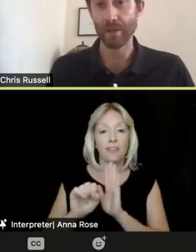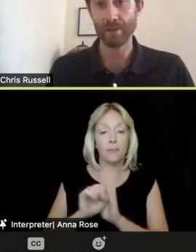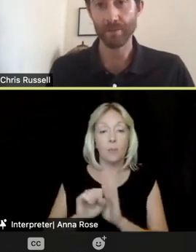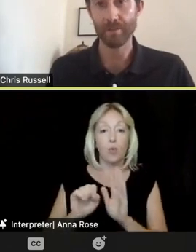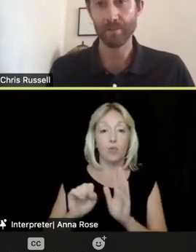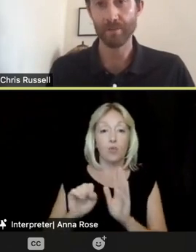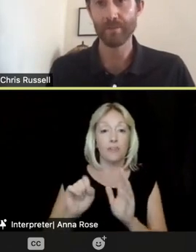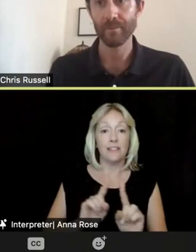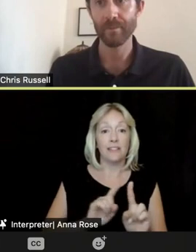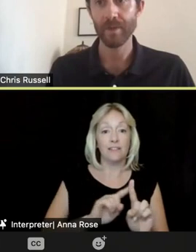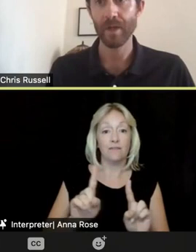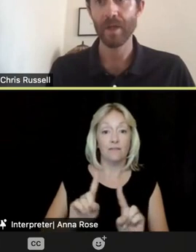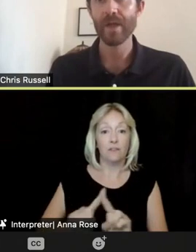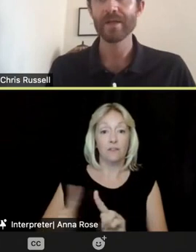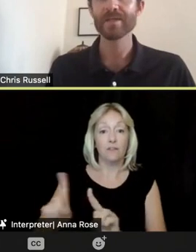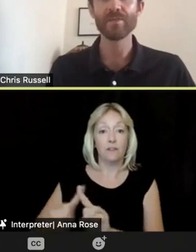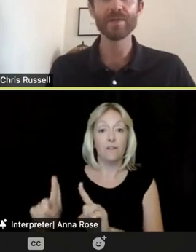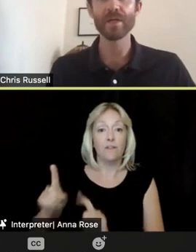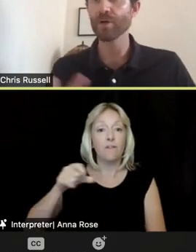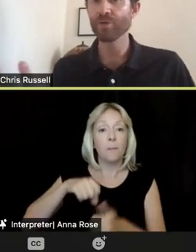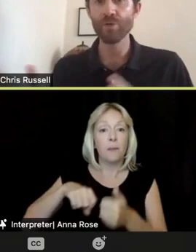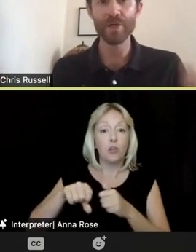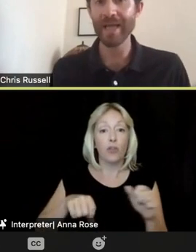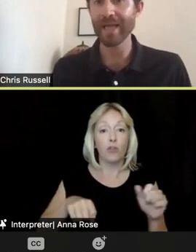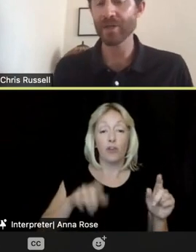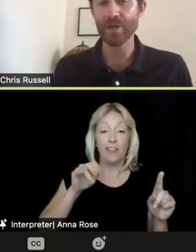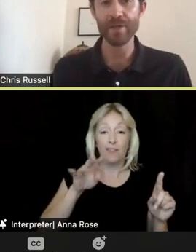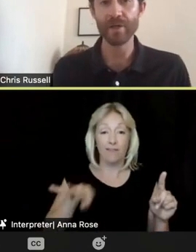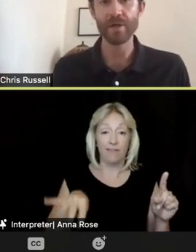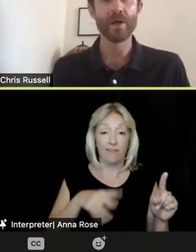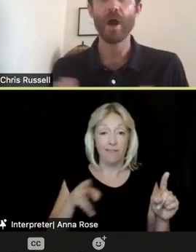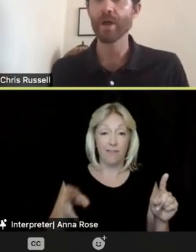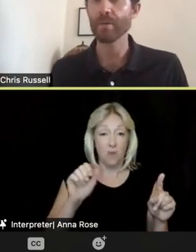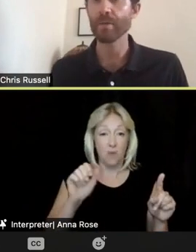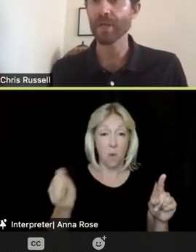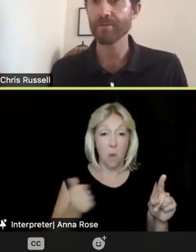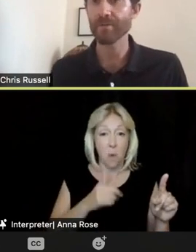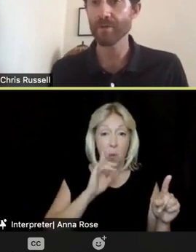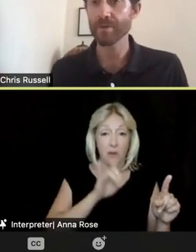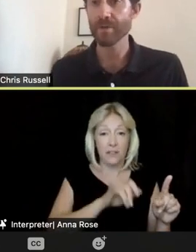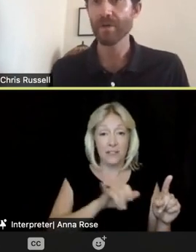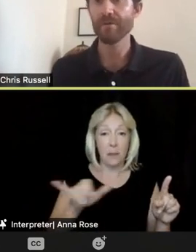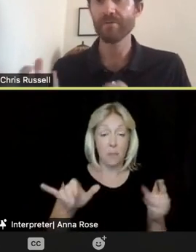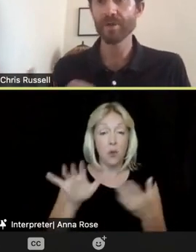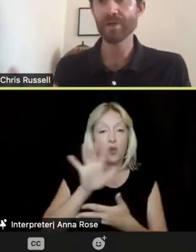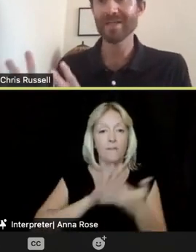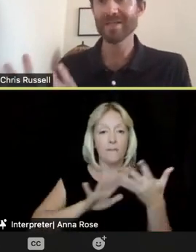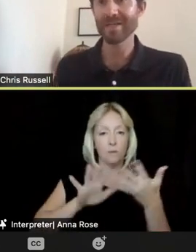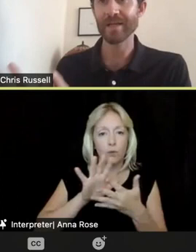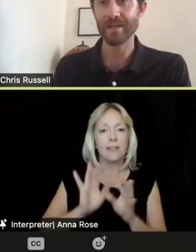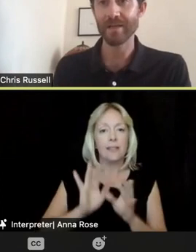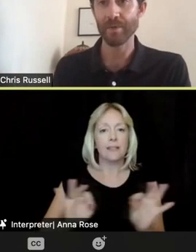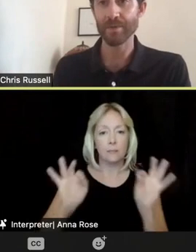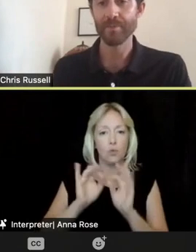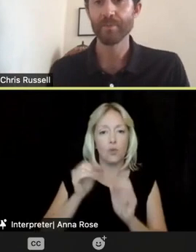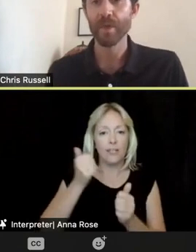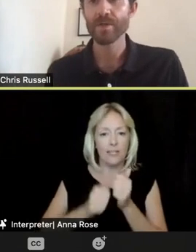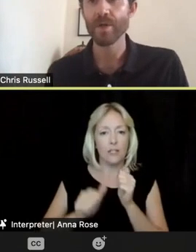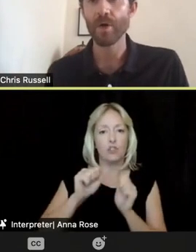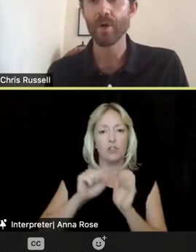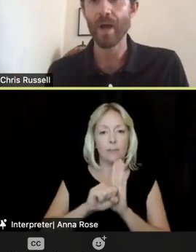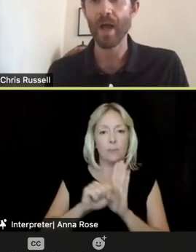each other. Okay? Symbols that look too much like each other are going to be confused. Visually distinct